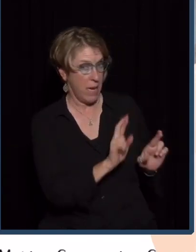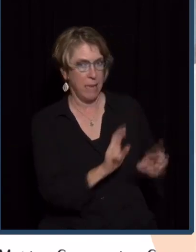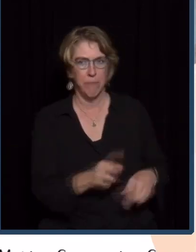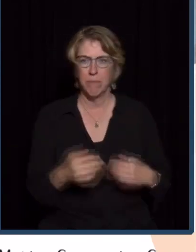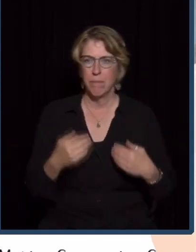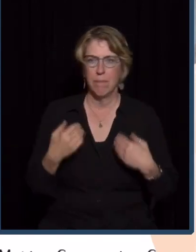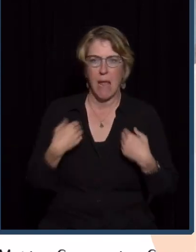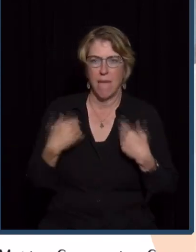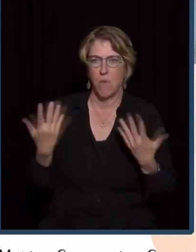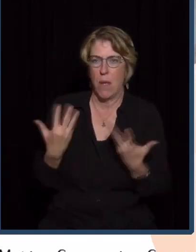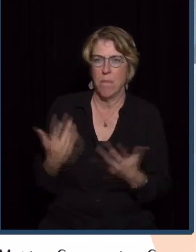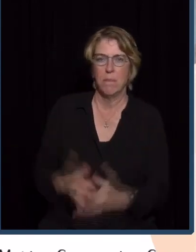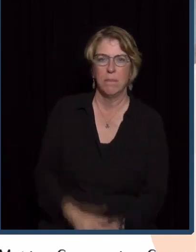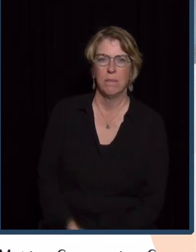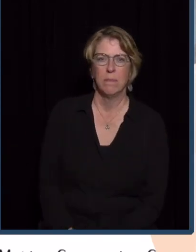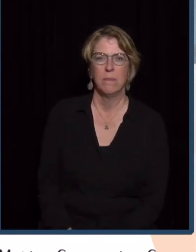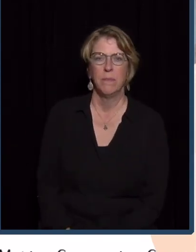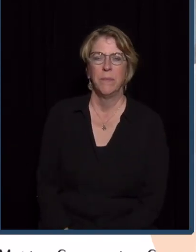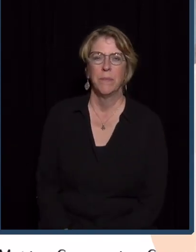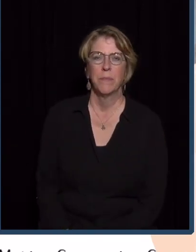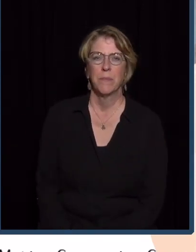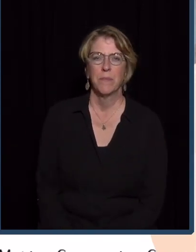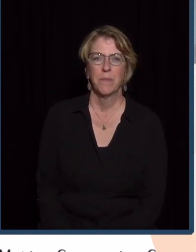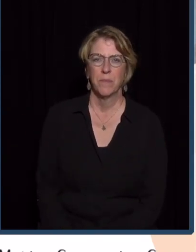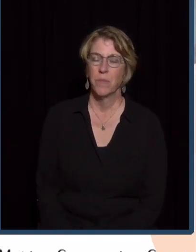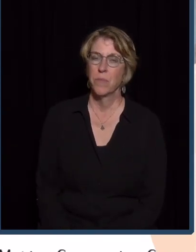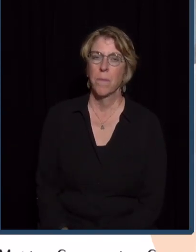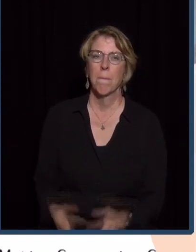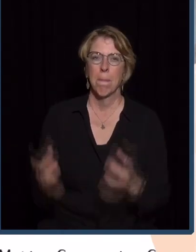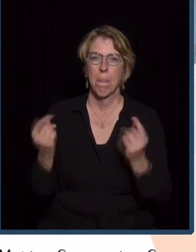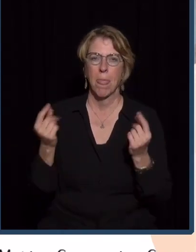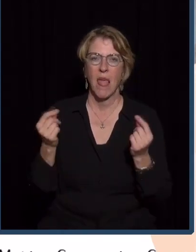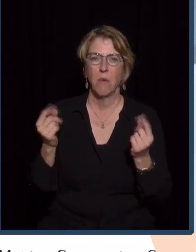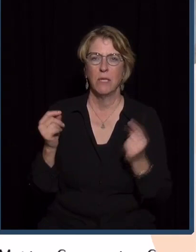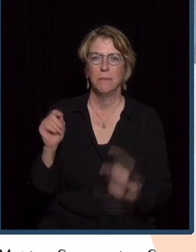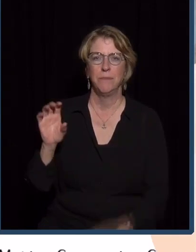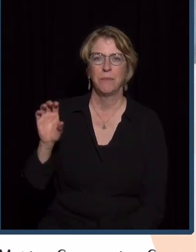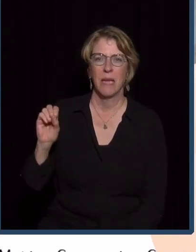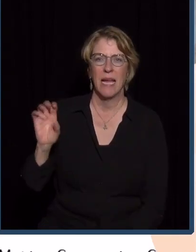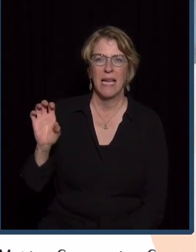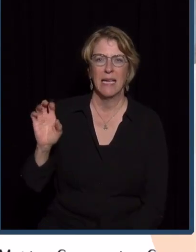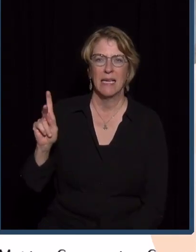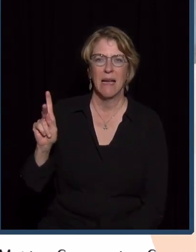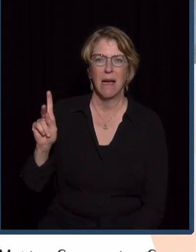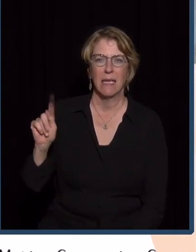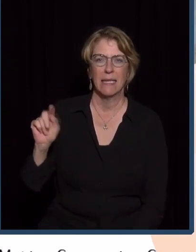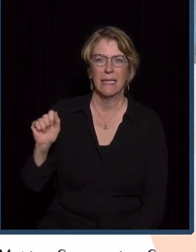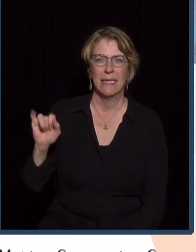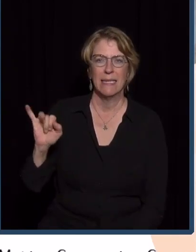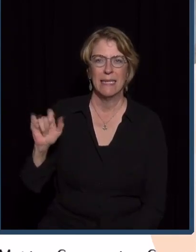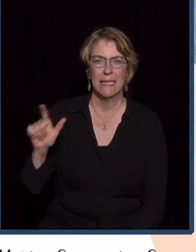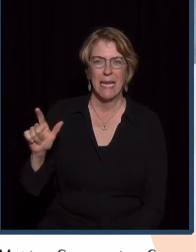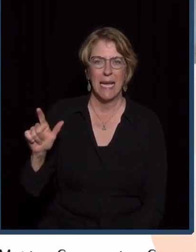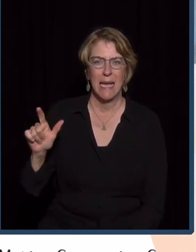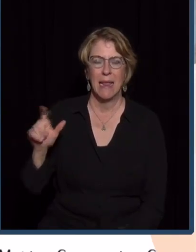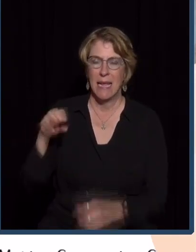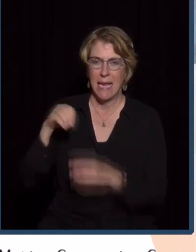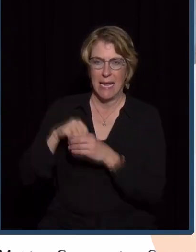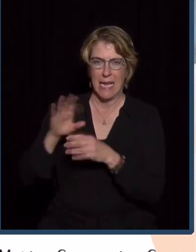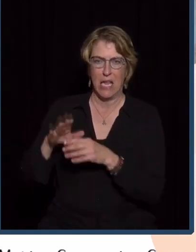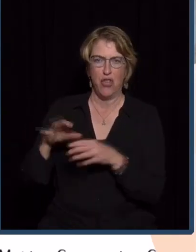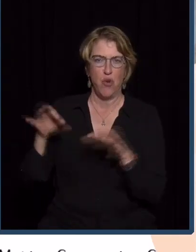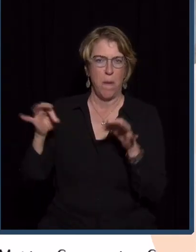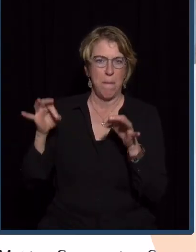have? So we are building a cocktail. Well, you are building a cocktail, and you have in your packet you